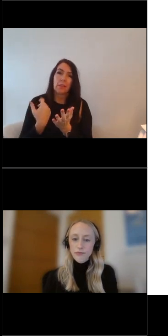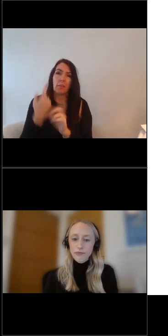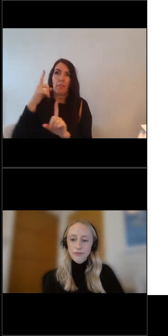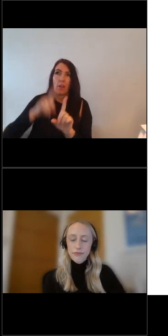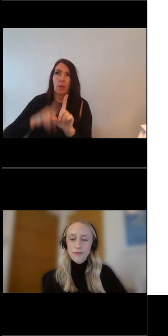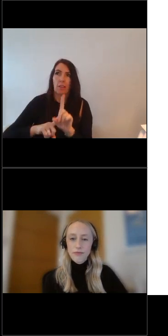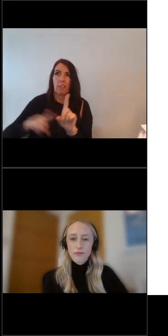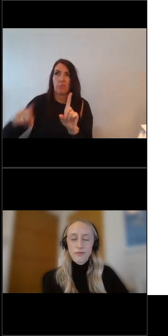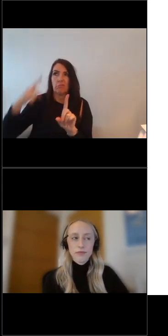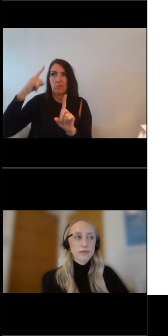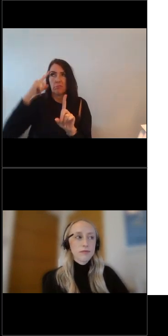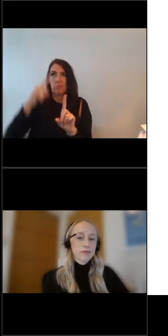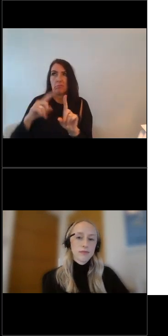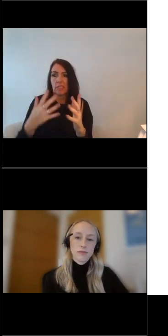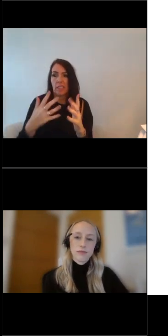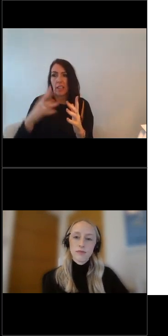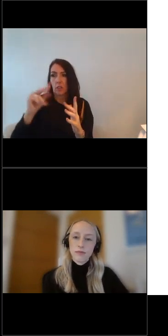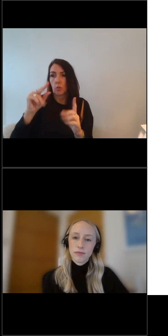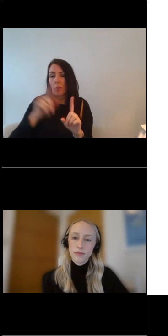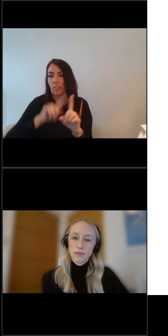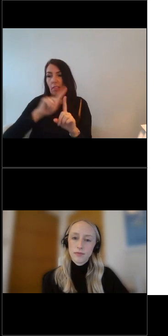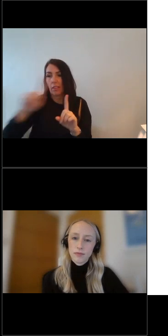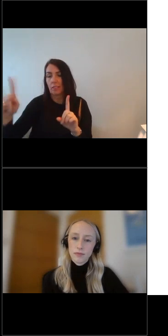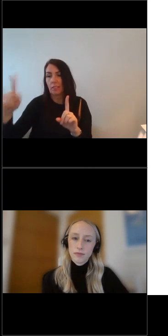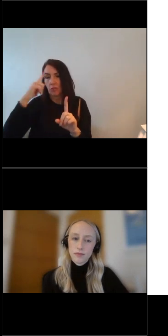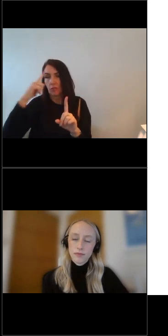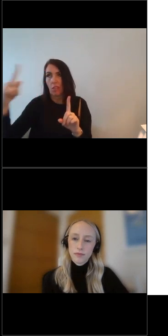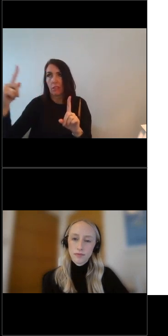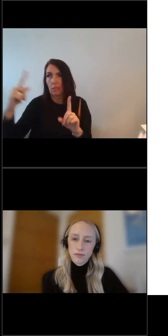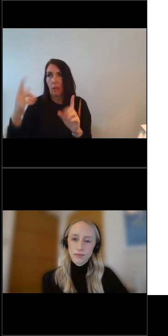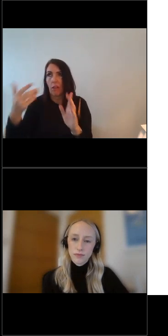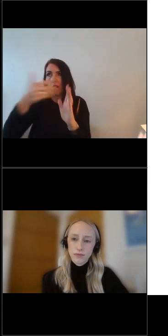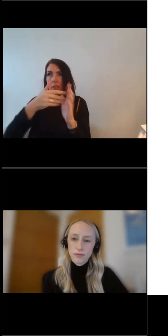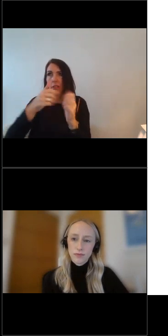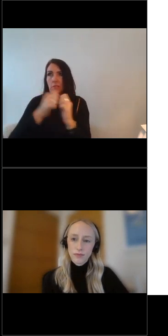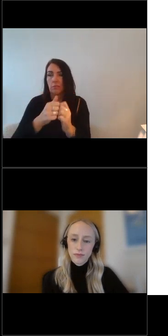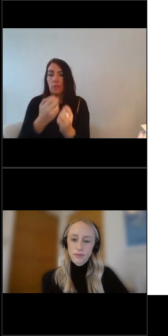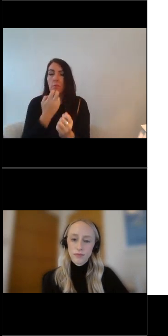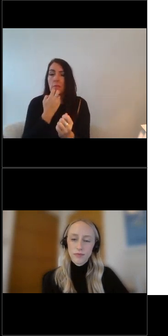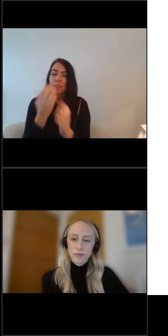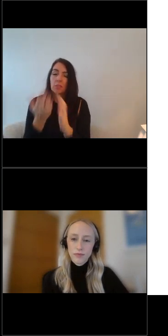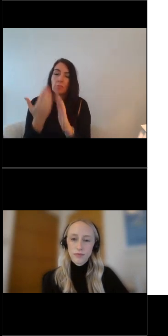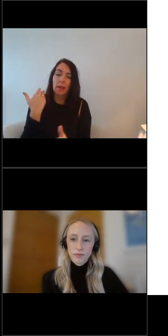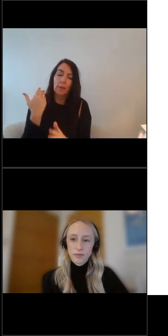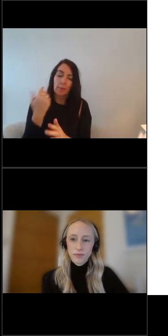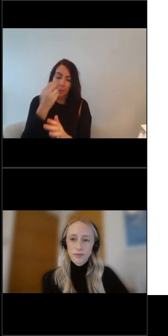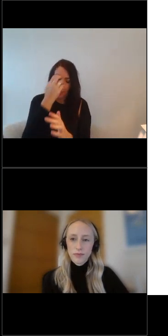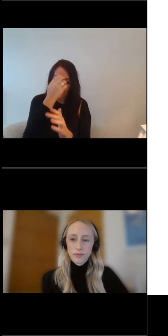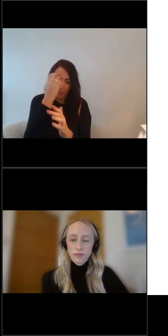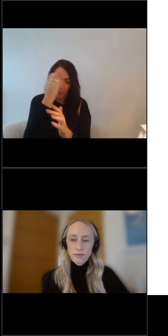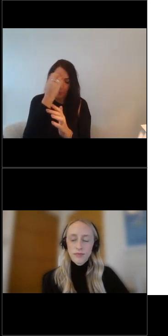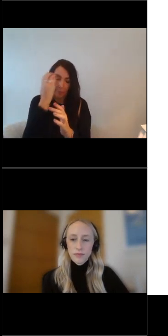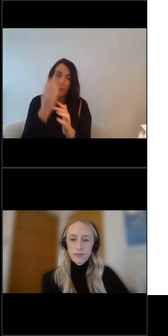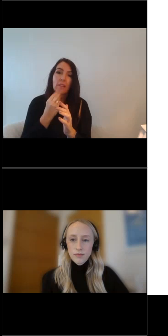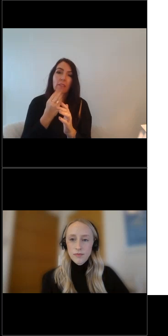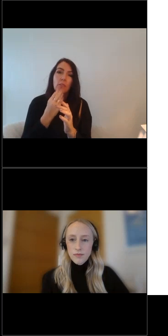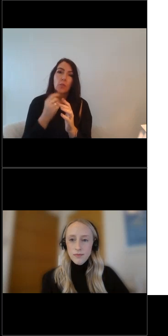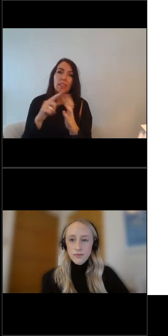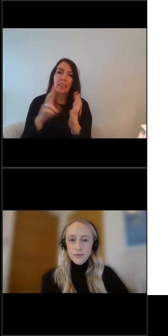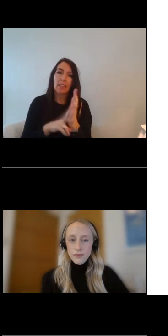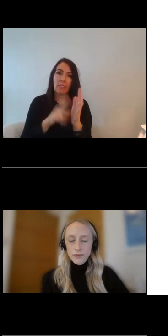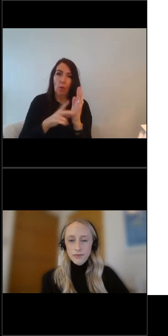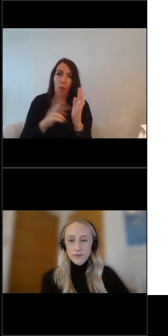10 or 12 years before you pay back the extra embedded carbon in the battery. So high utilisation of electric vehicles,